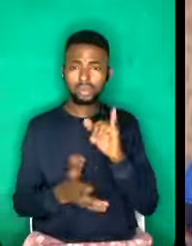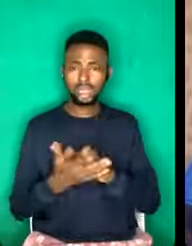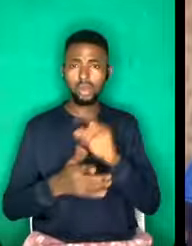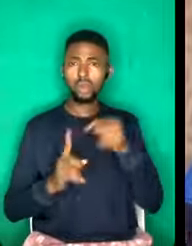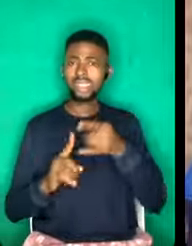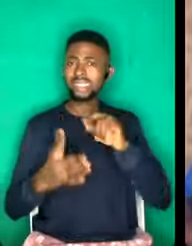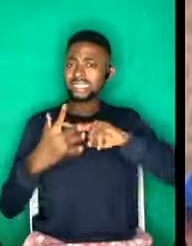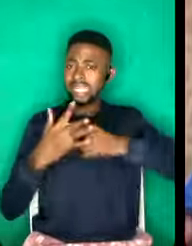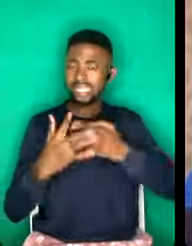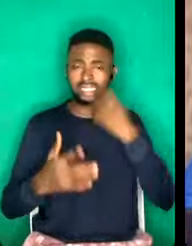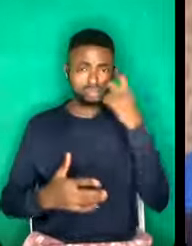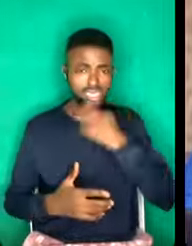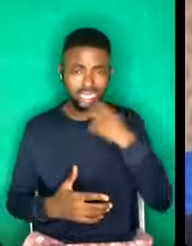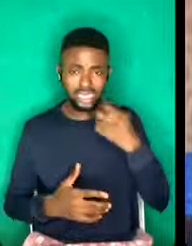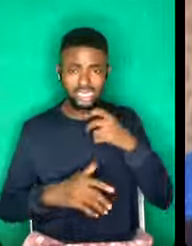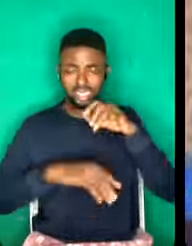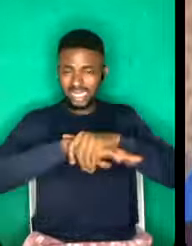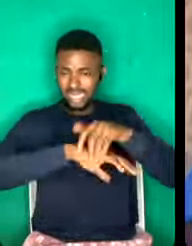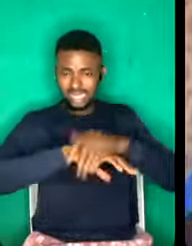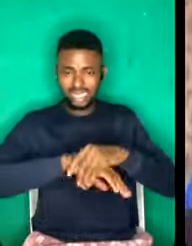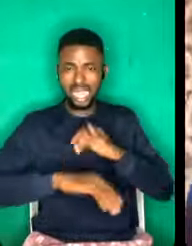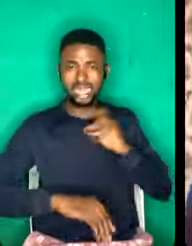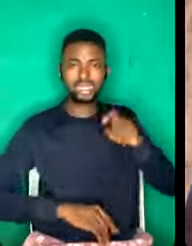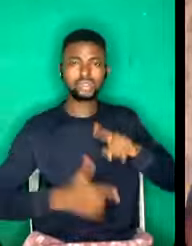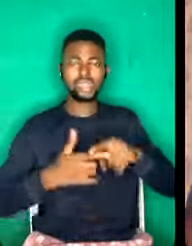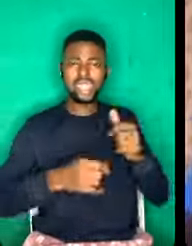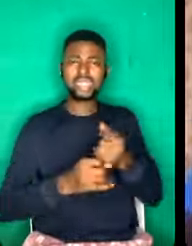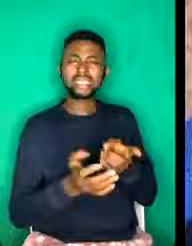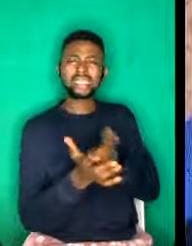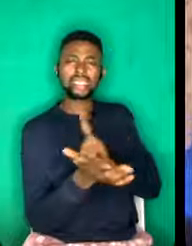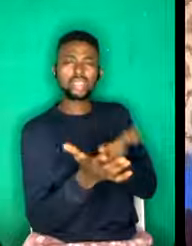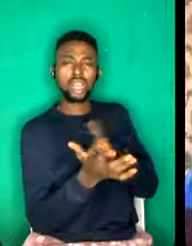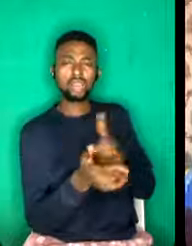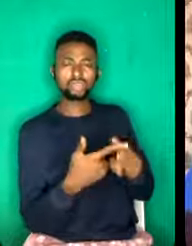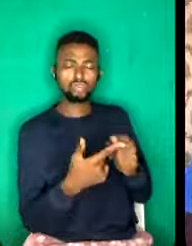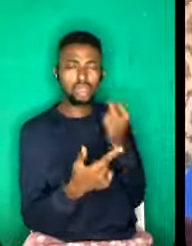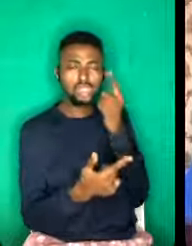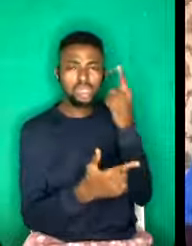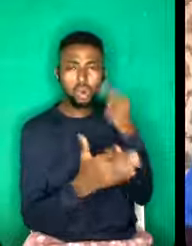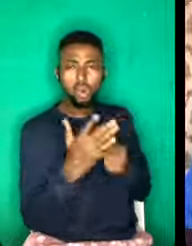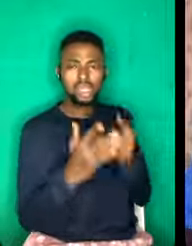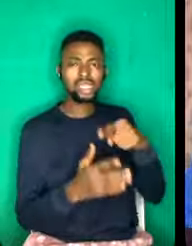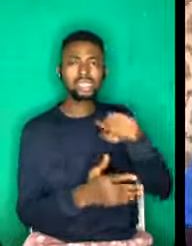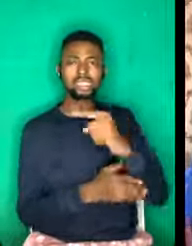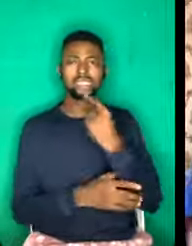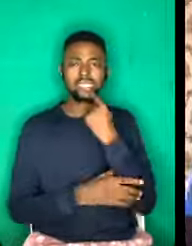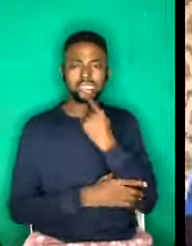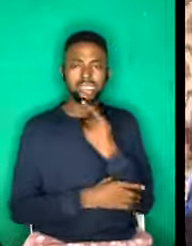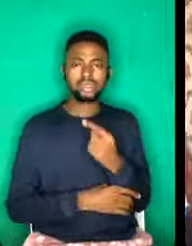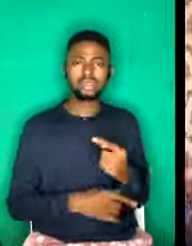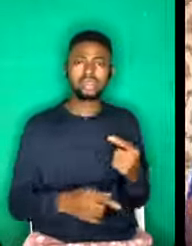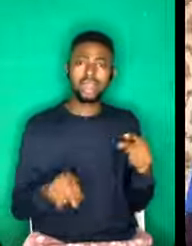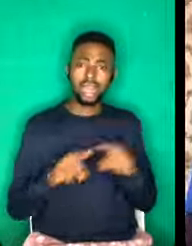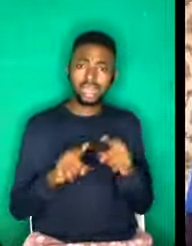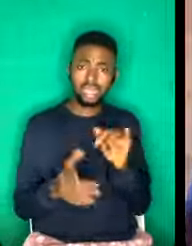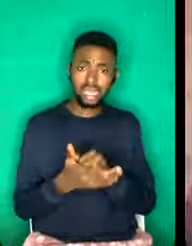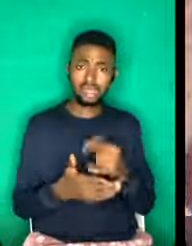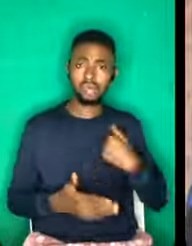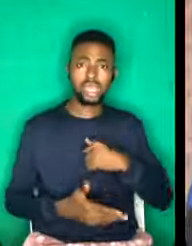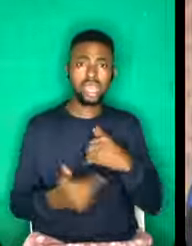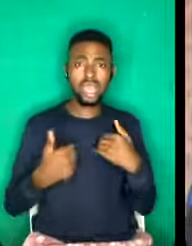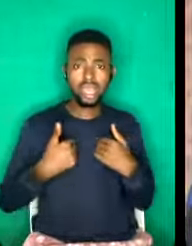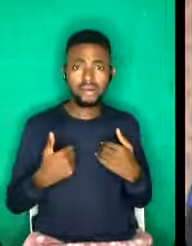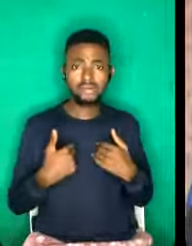dictionary to get what's being said. So it's like that. Also, we have, of course, we have illiterate.